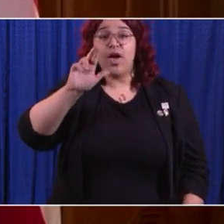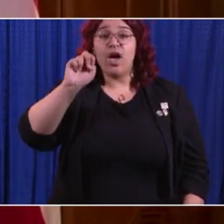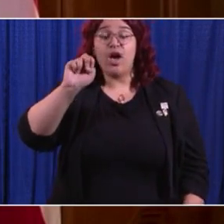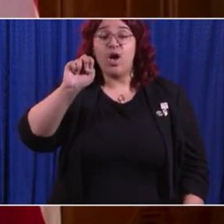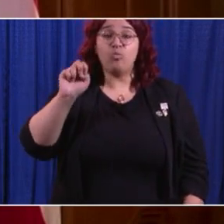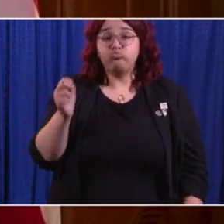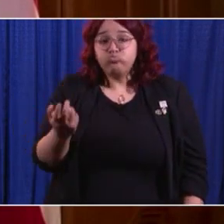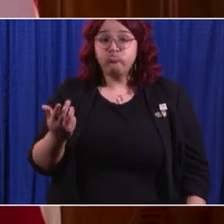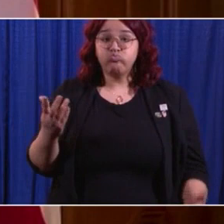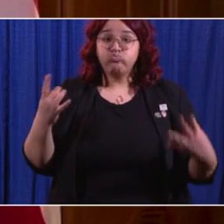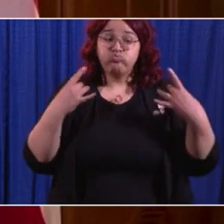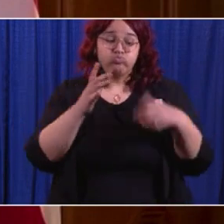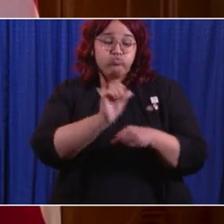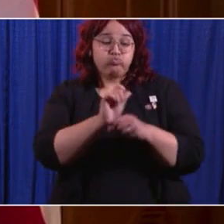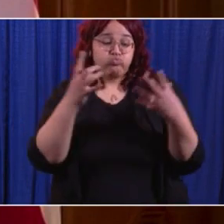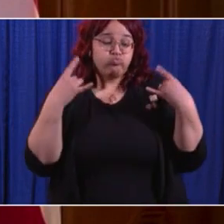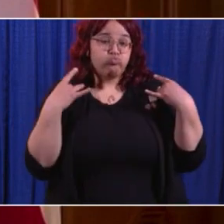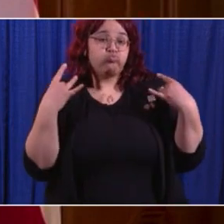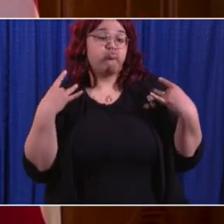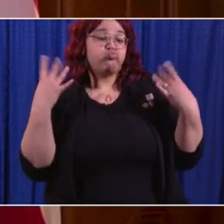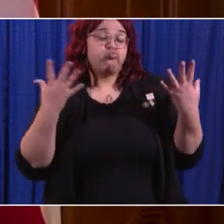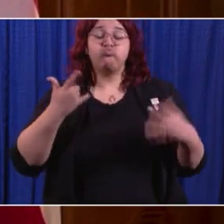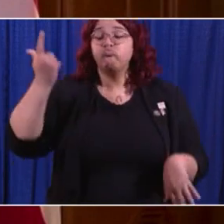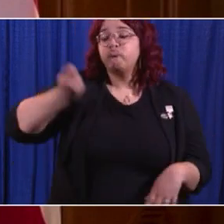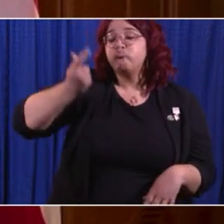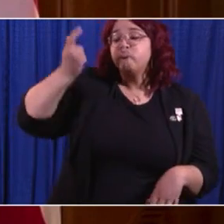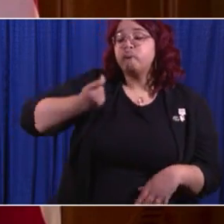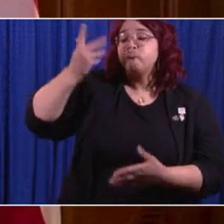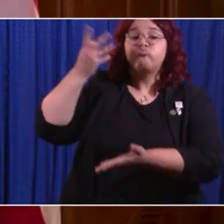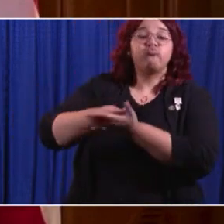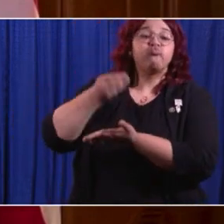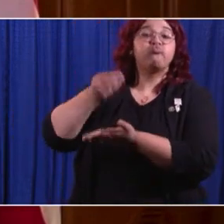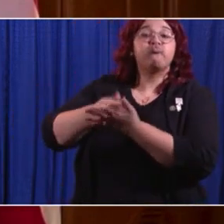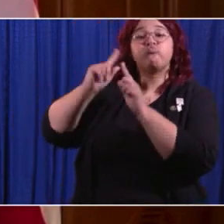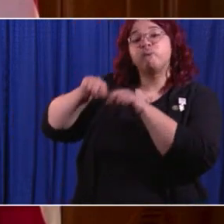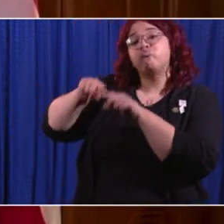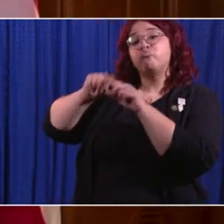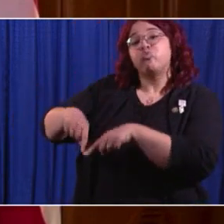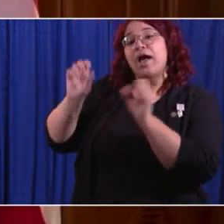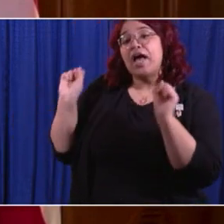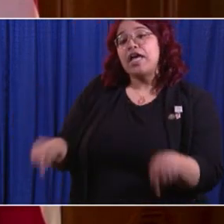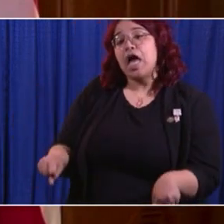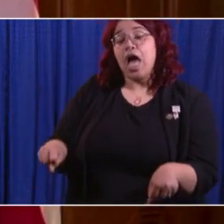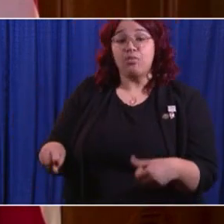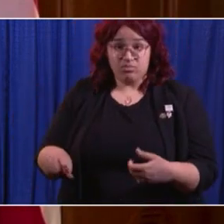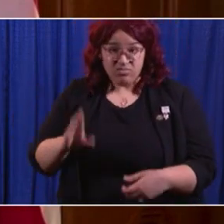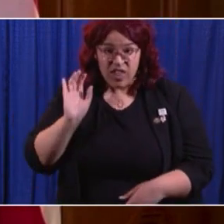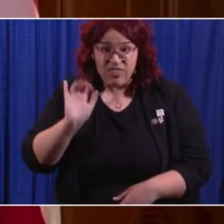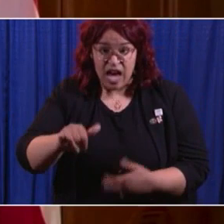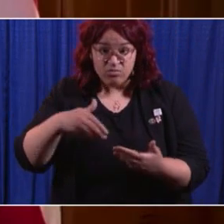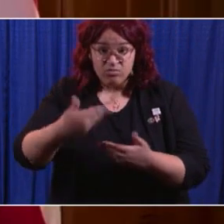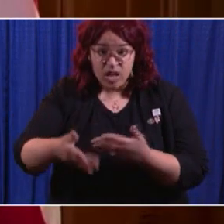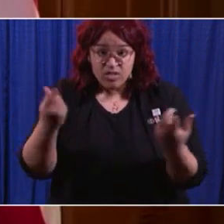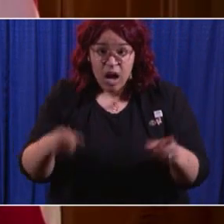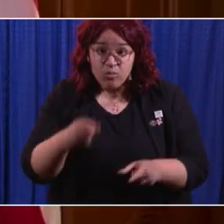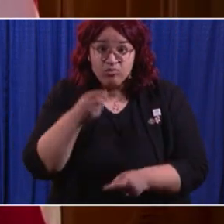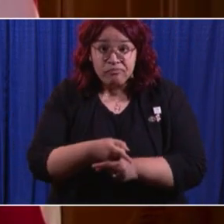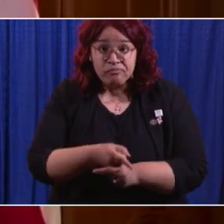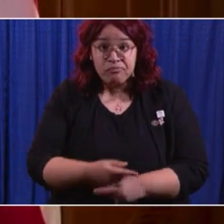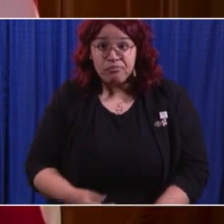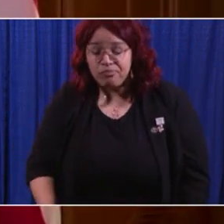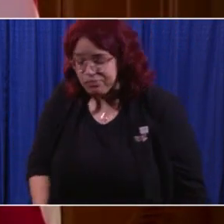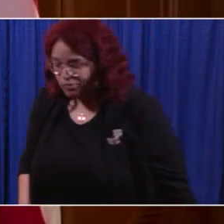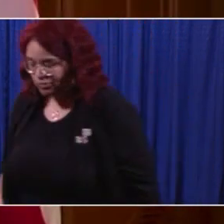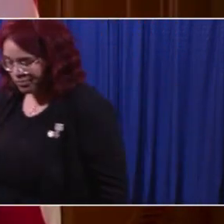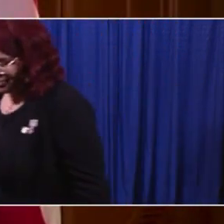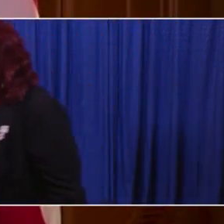be forced or required to look for work if they are on unemployment benefits? Well, certainly no one intends to create